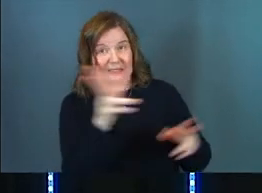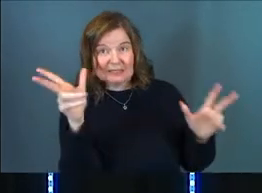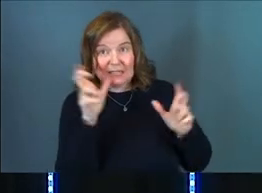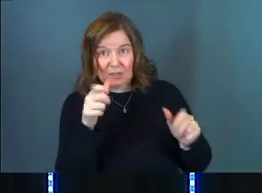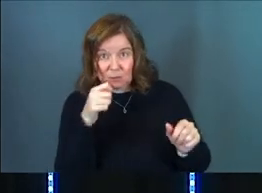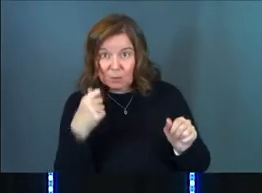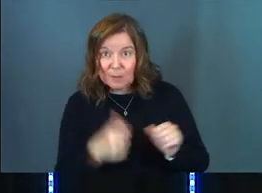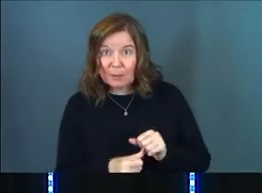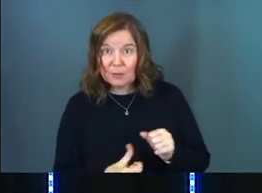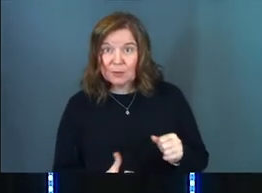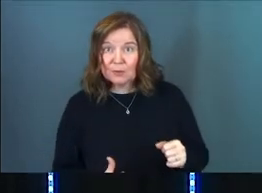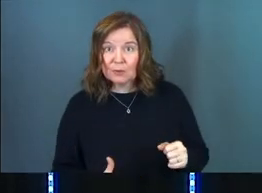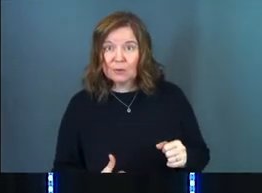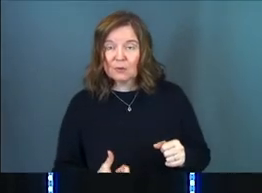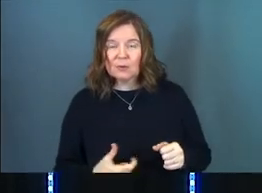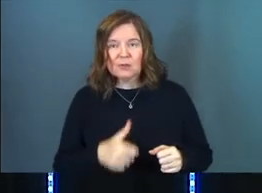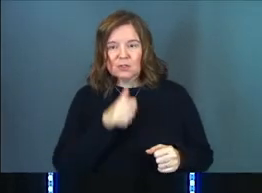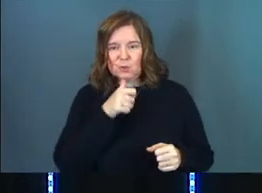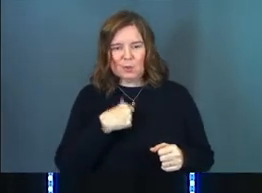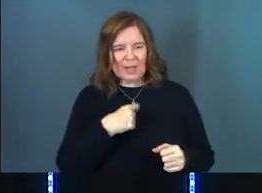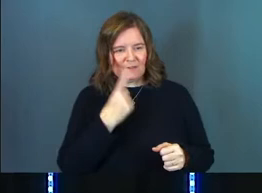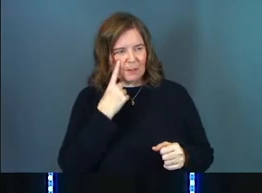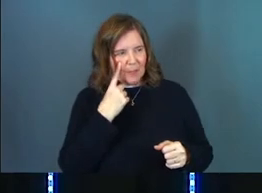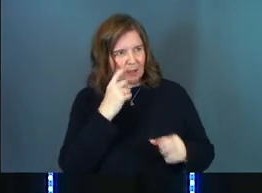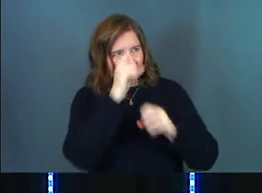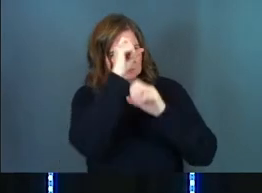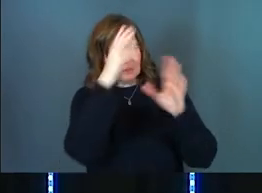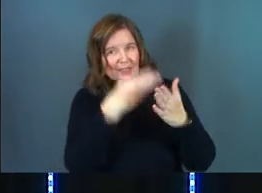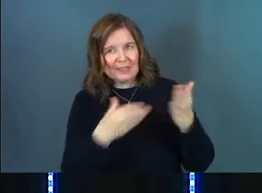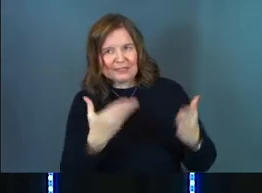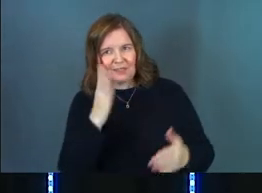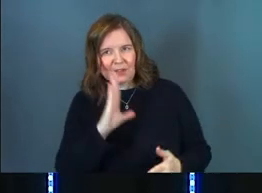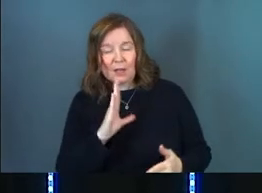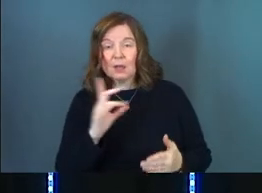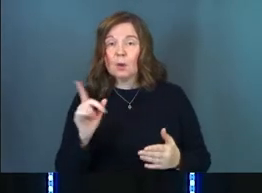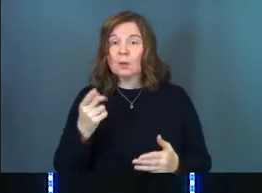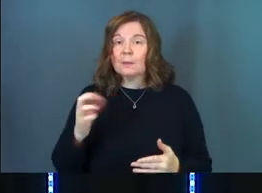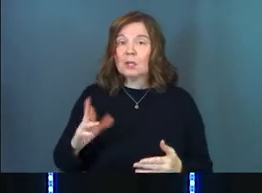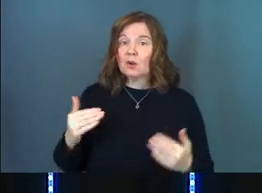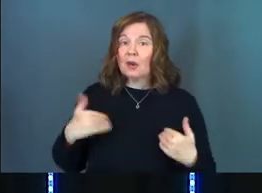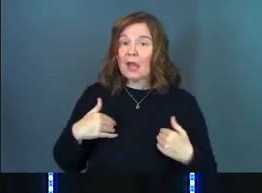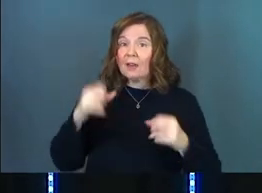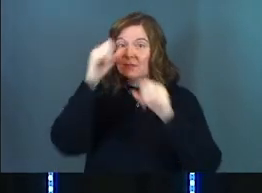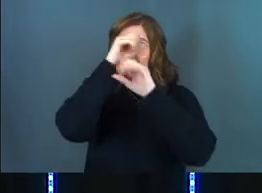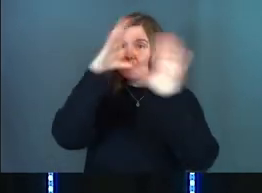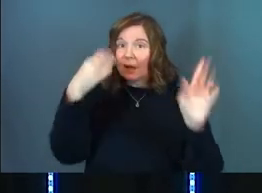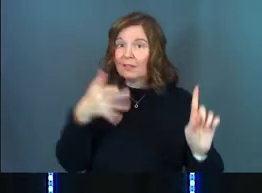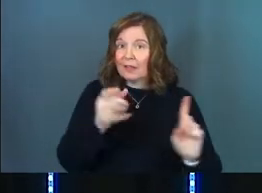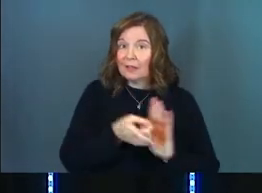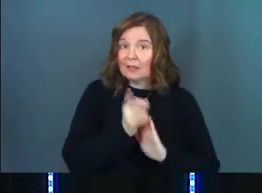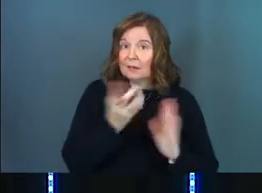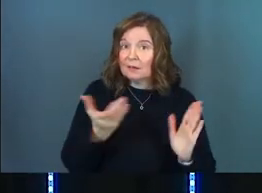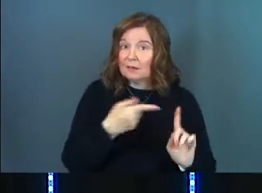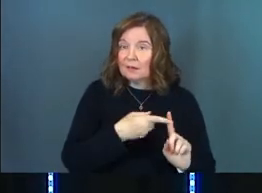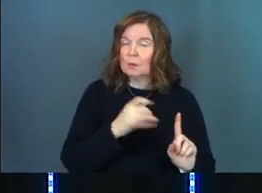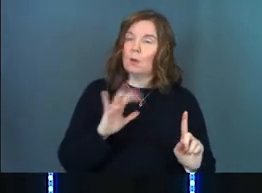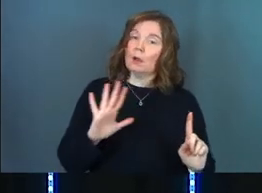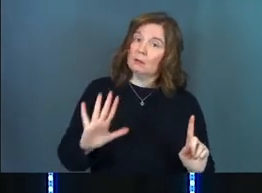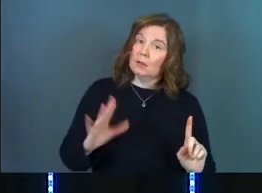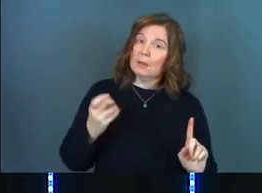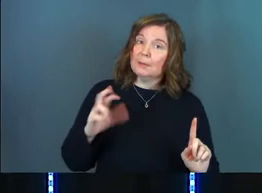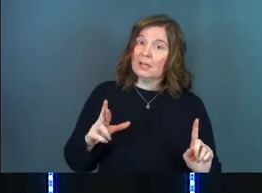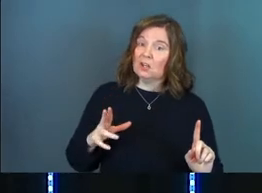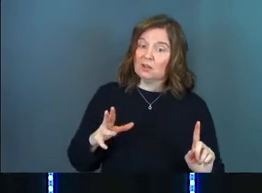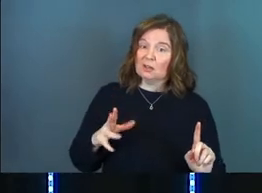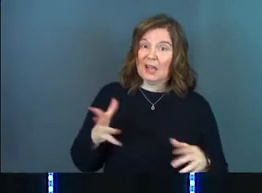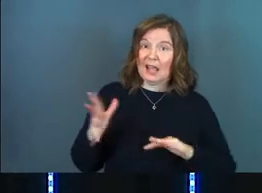remember? So you don't have in mind the things of God. What did Peter have in mind right there? Well, Peter